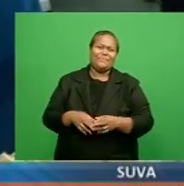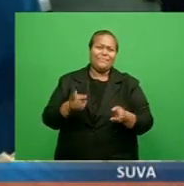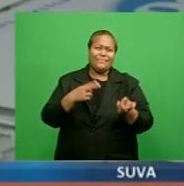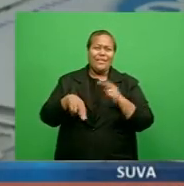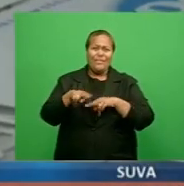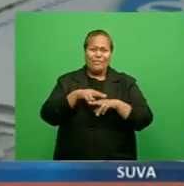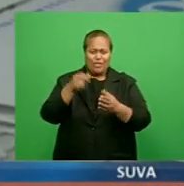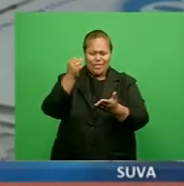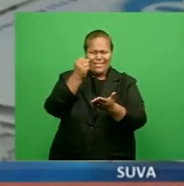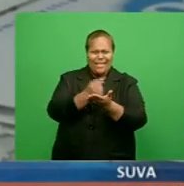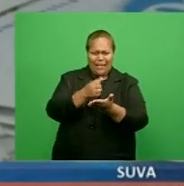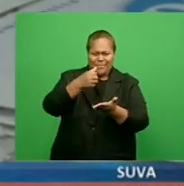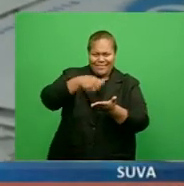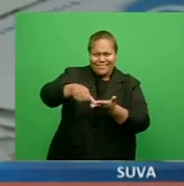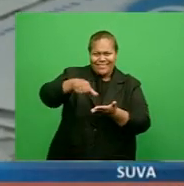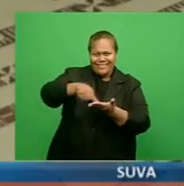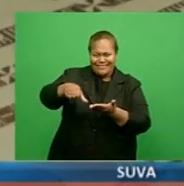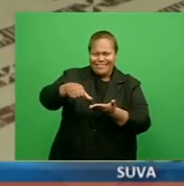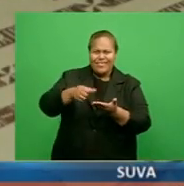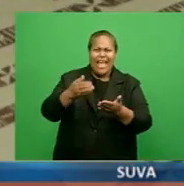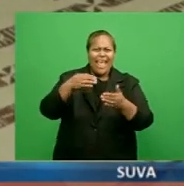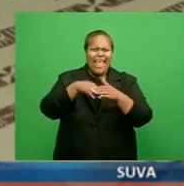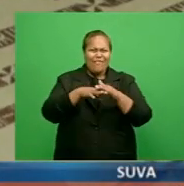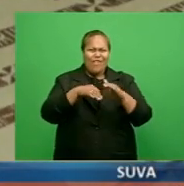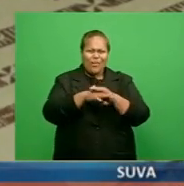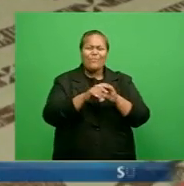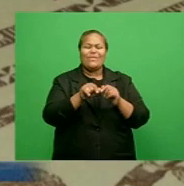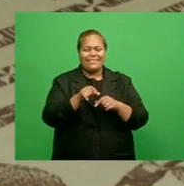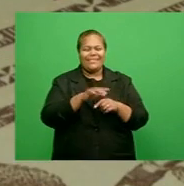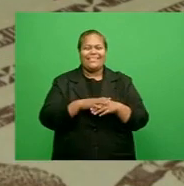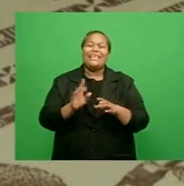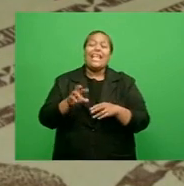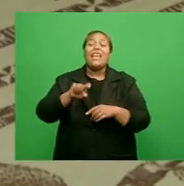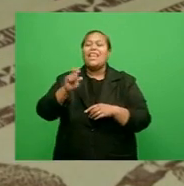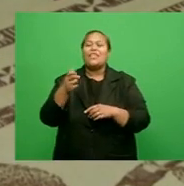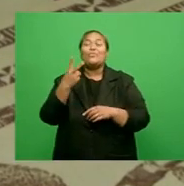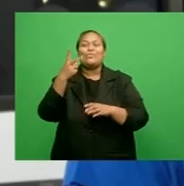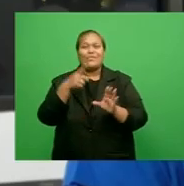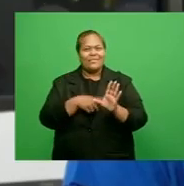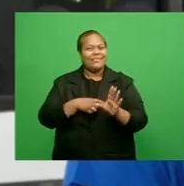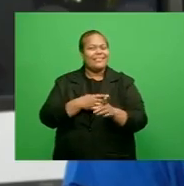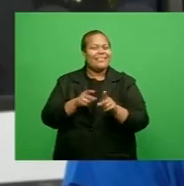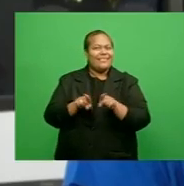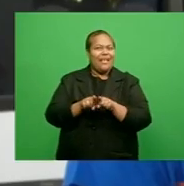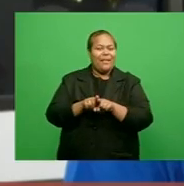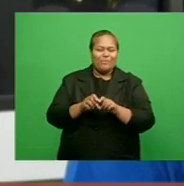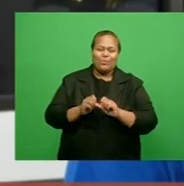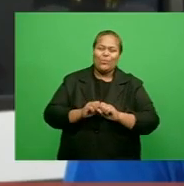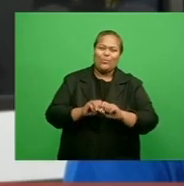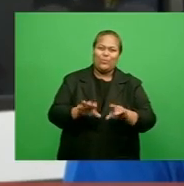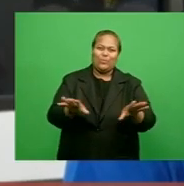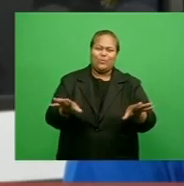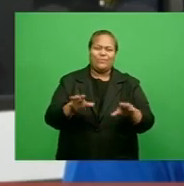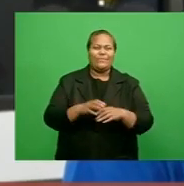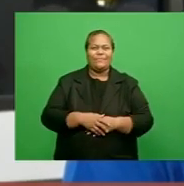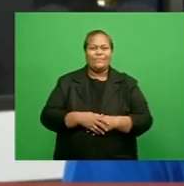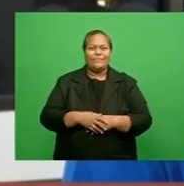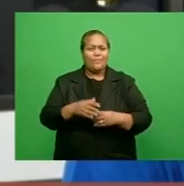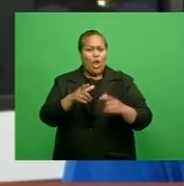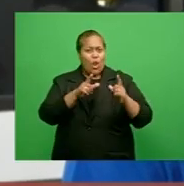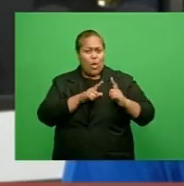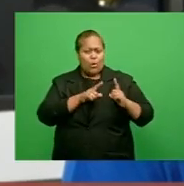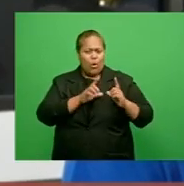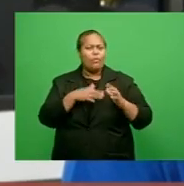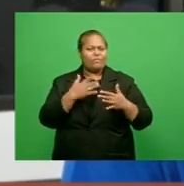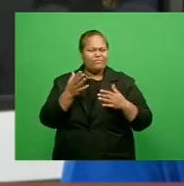stamp will be in circulation for the next 2 years. The logo is already very familiar to us. It is a